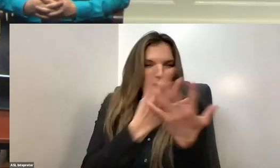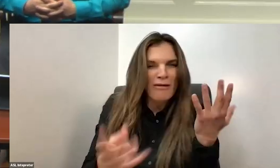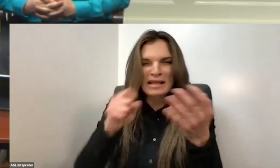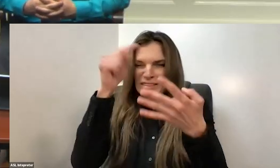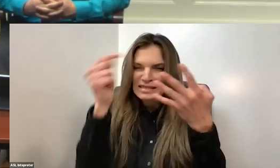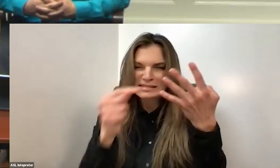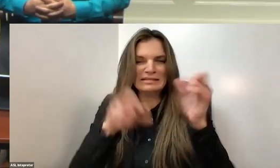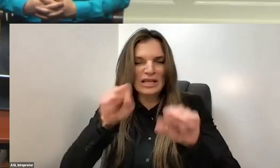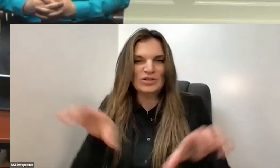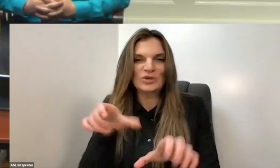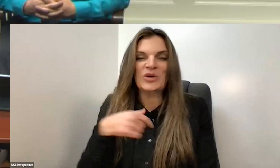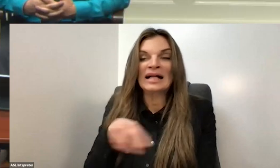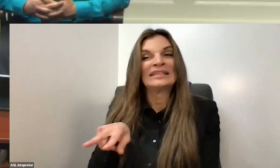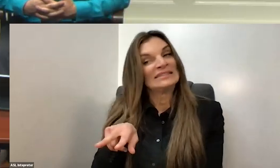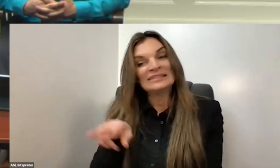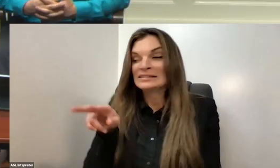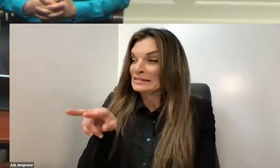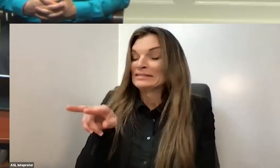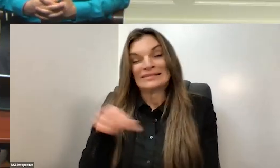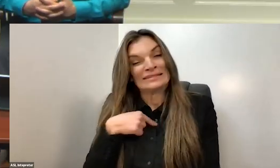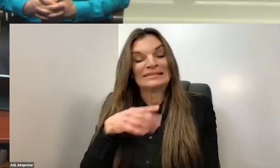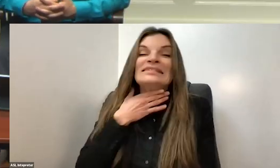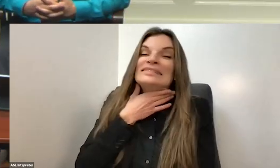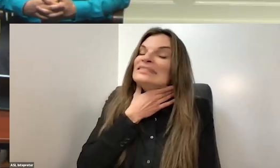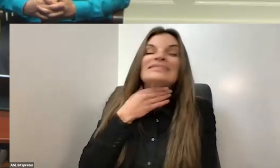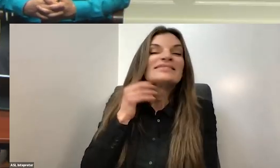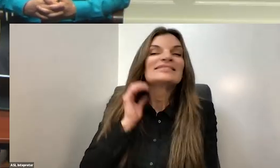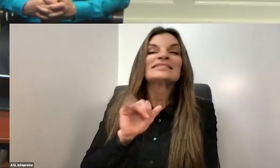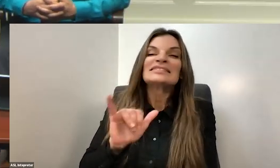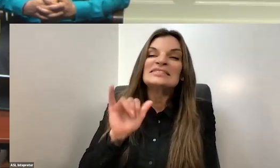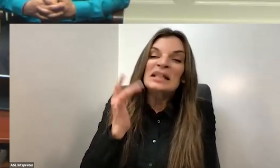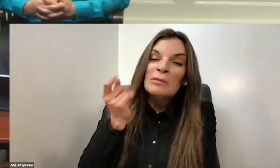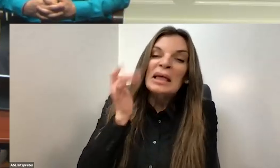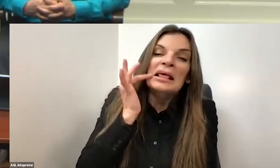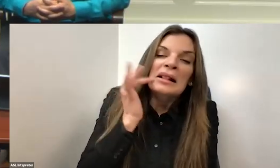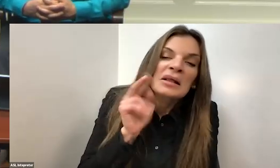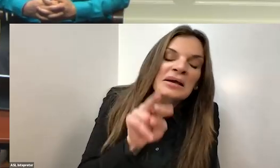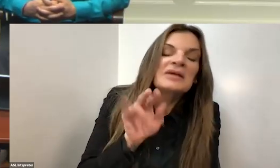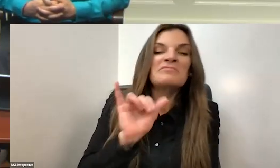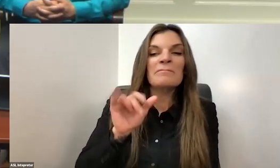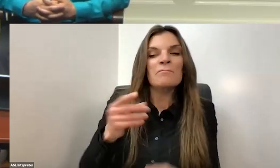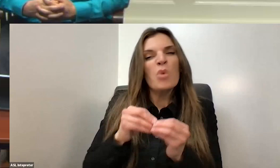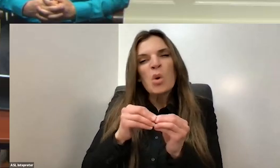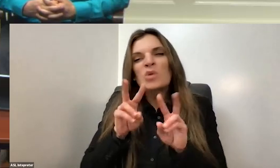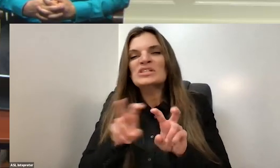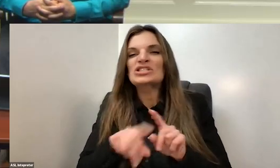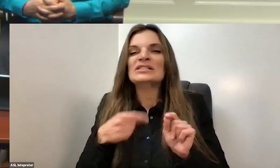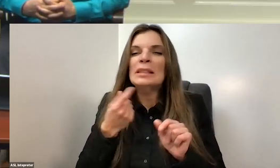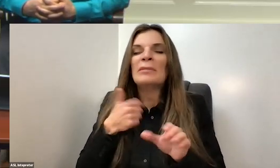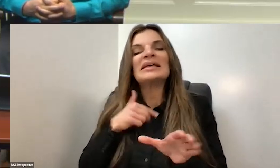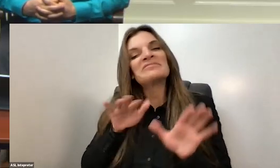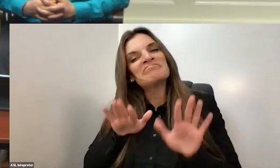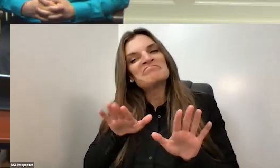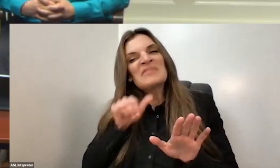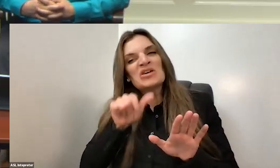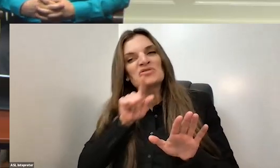of cautiously watching on the sidelines and reading up and learning more. But yeah, there's definitely, like I